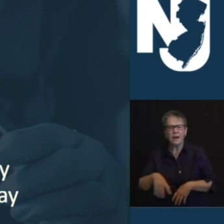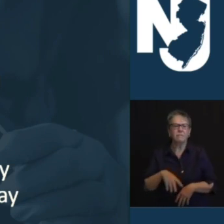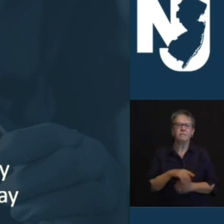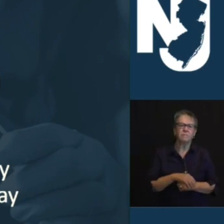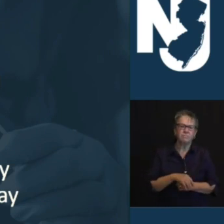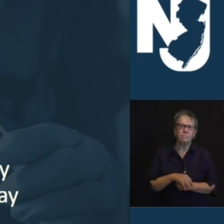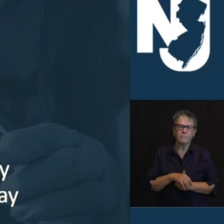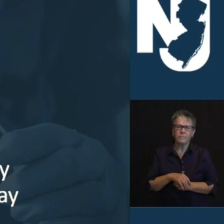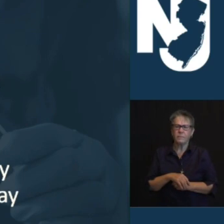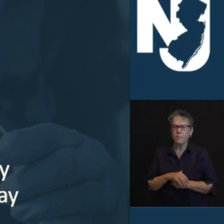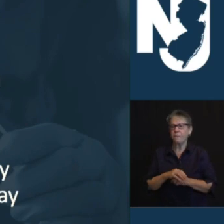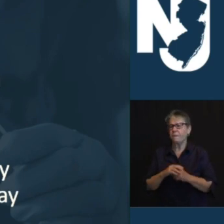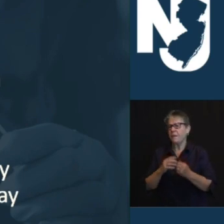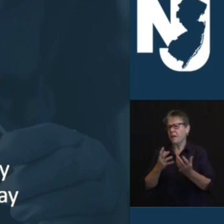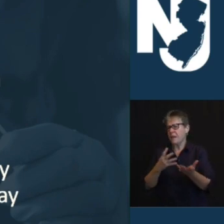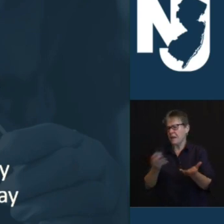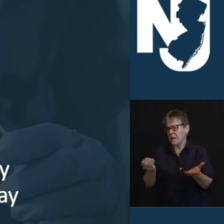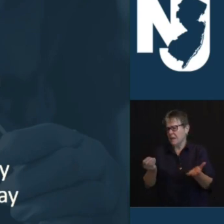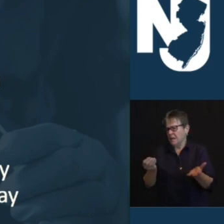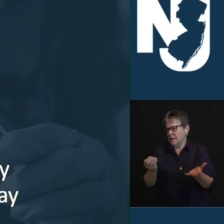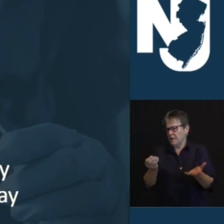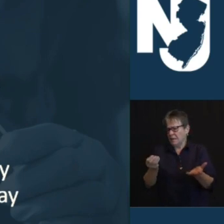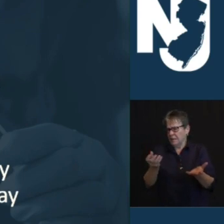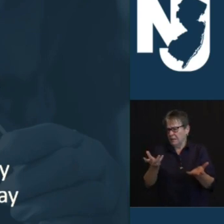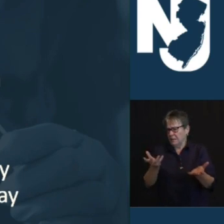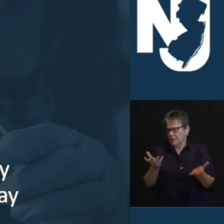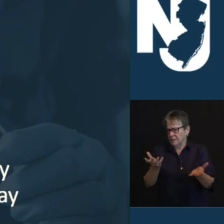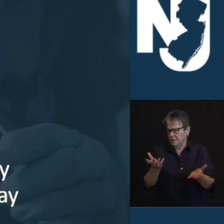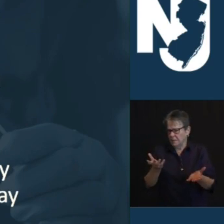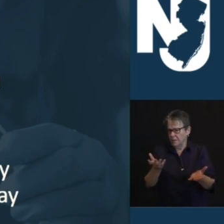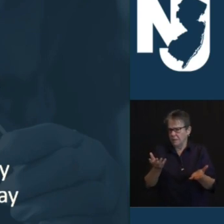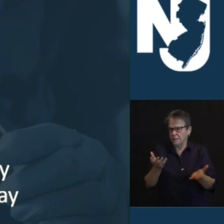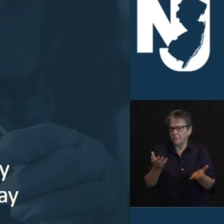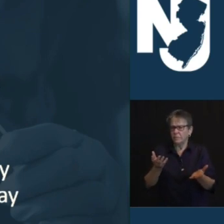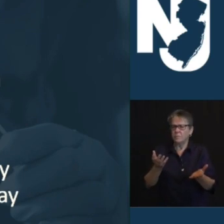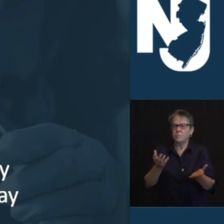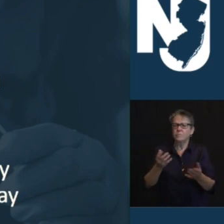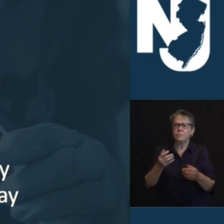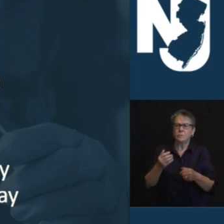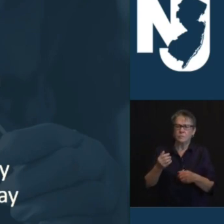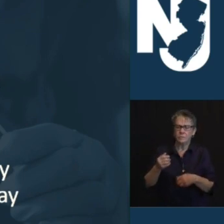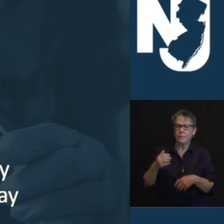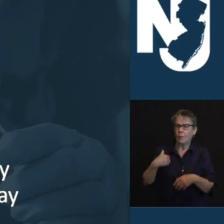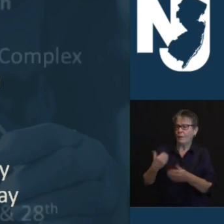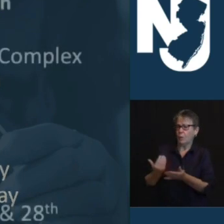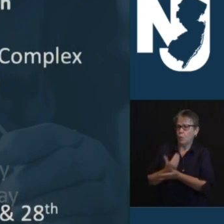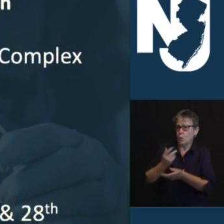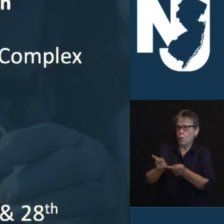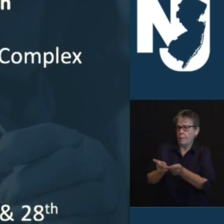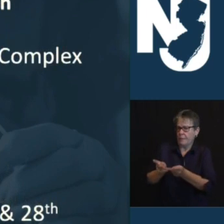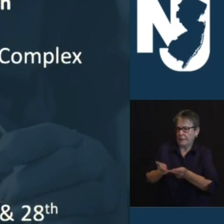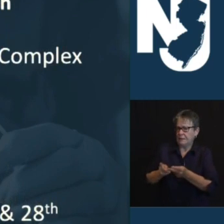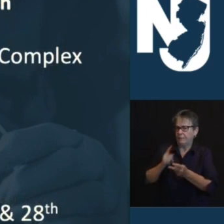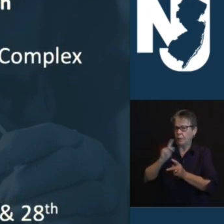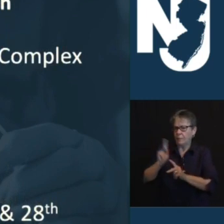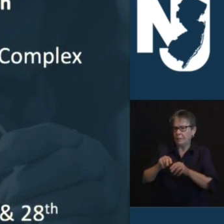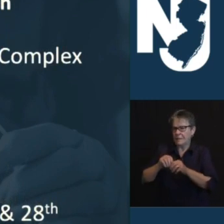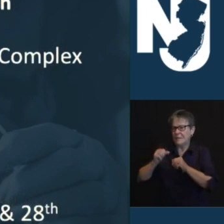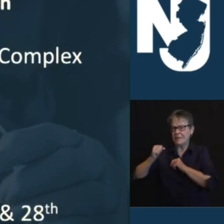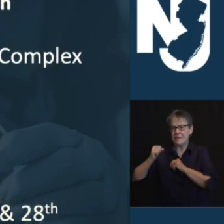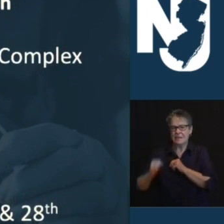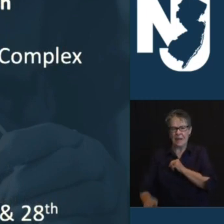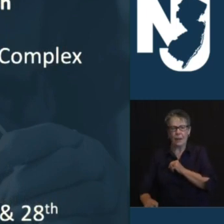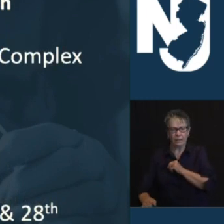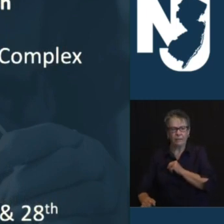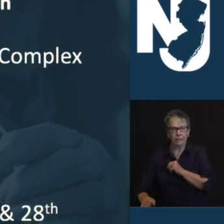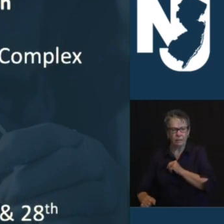also new sites available, as we promised at the end of the week, for those across South Jersey. In Atlantic City, tests will be